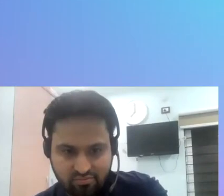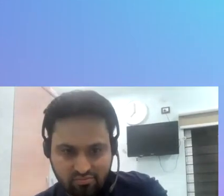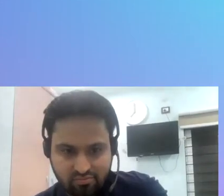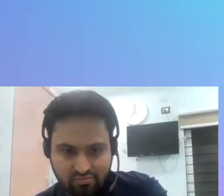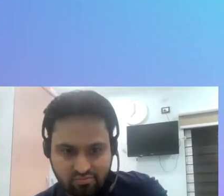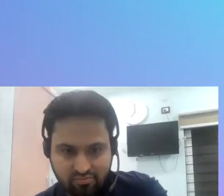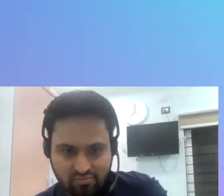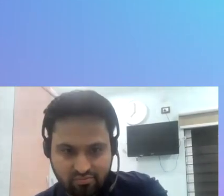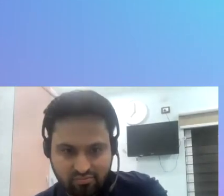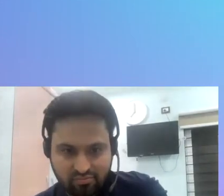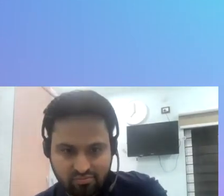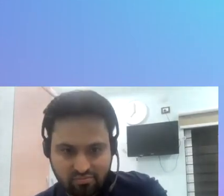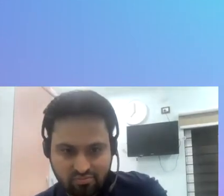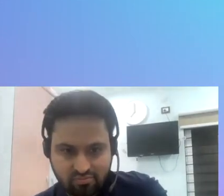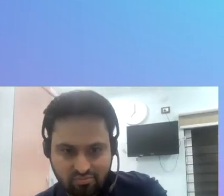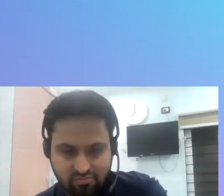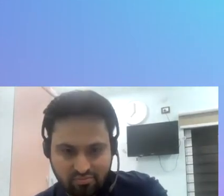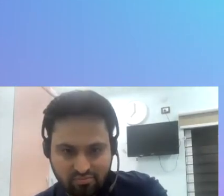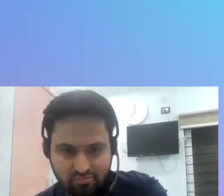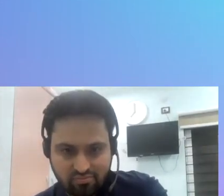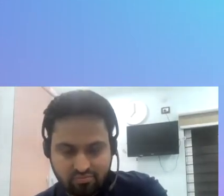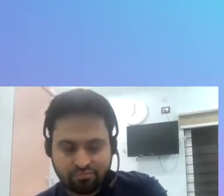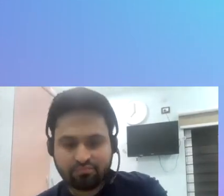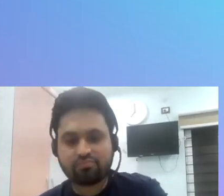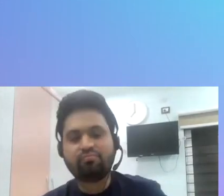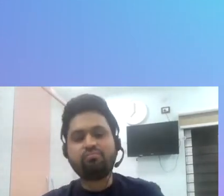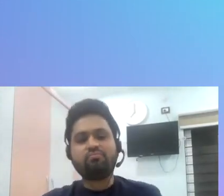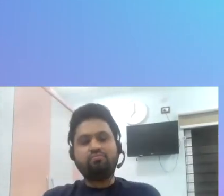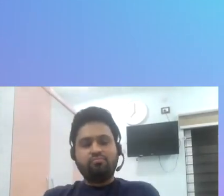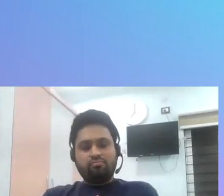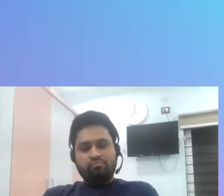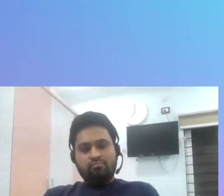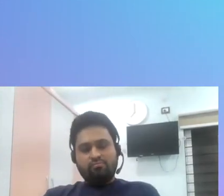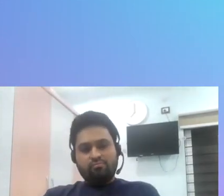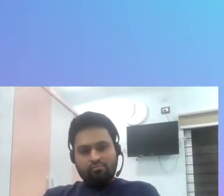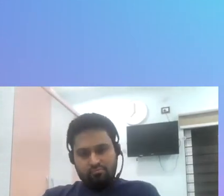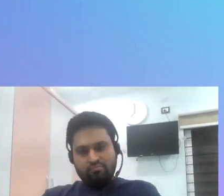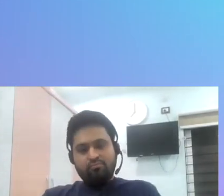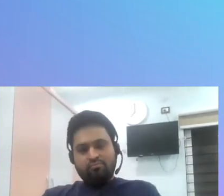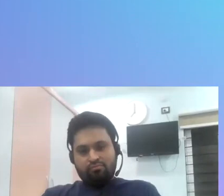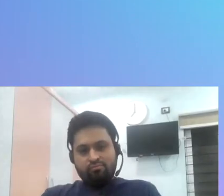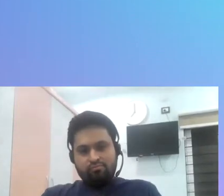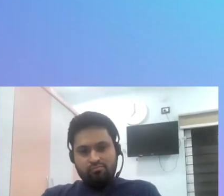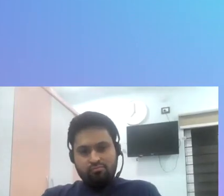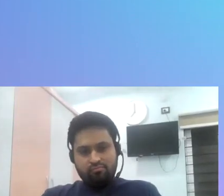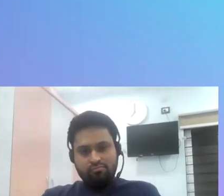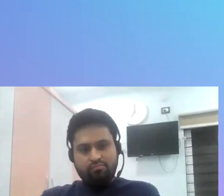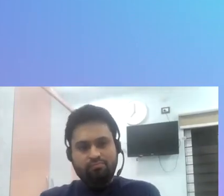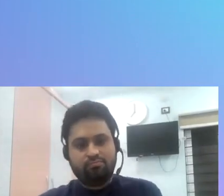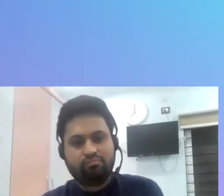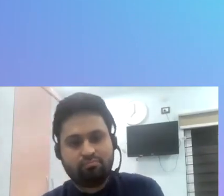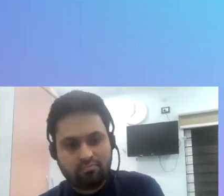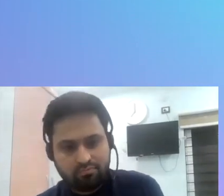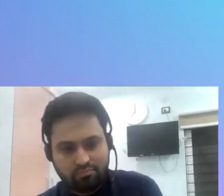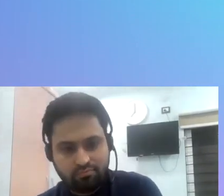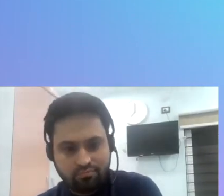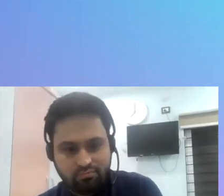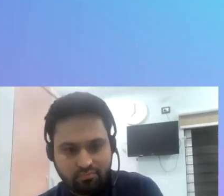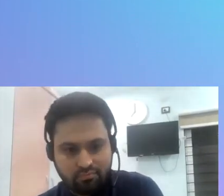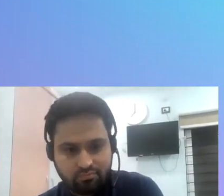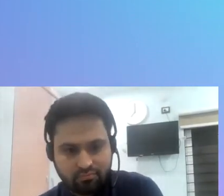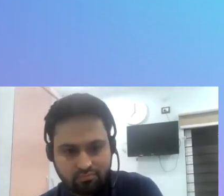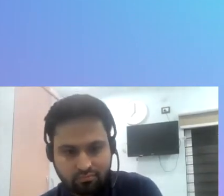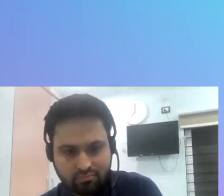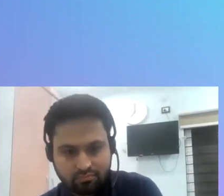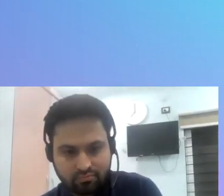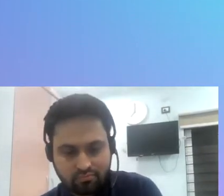array of color contrast ratios, and if 100% of that, if those ratios exceed 4.5 to 1, then we give you a pass. If some of them